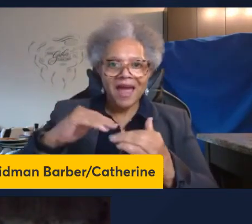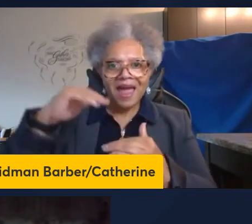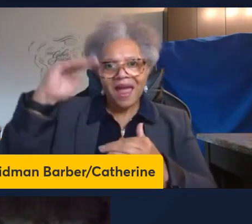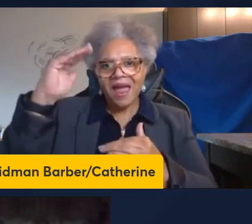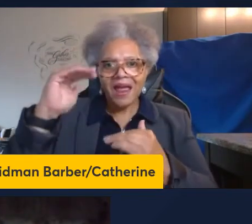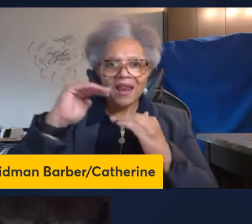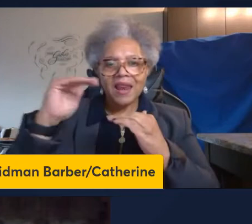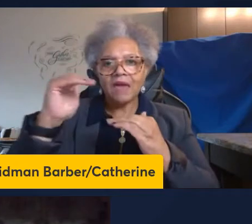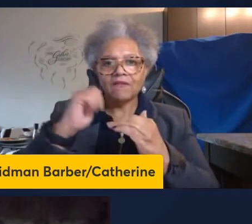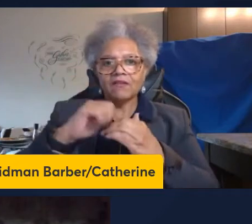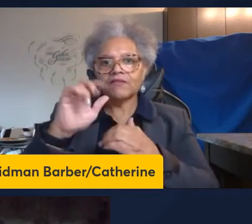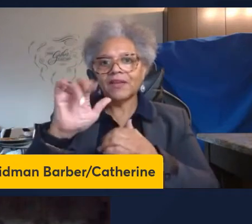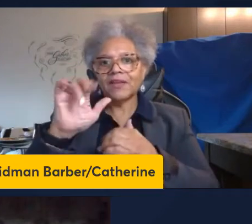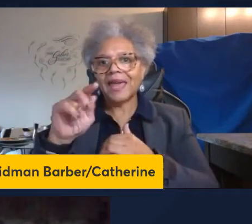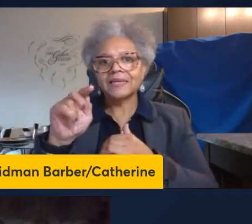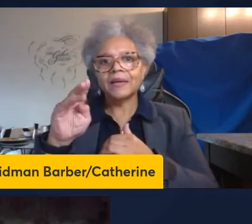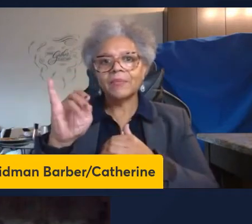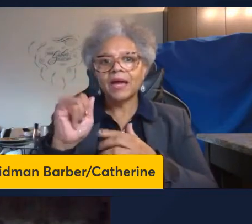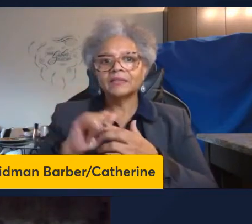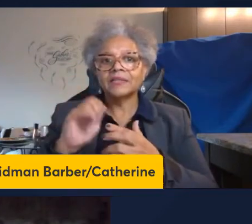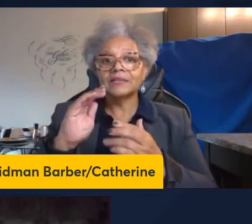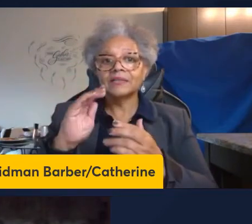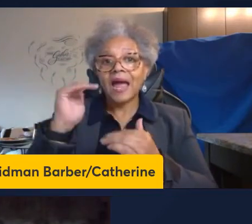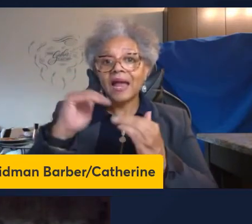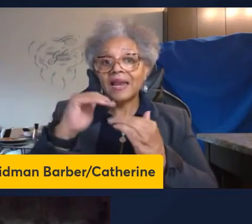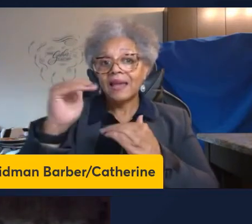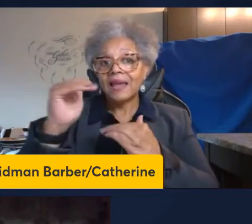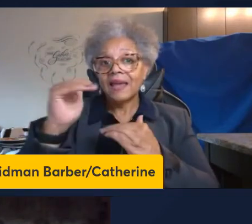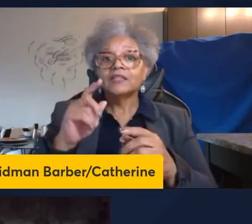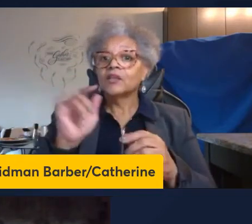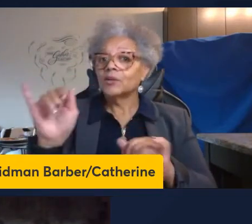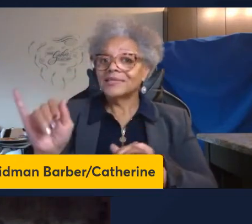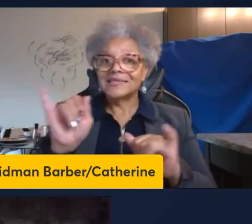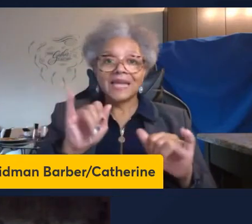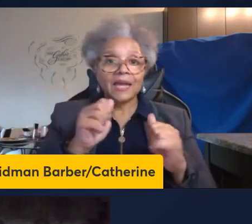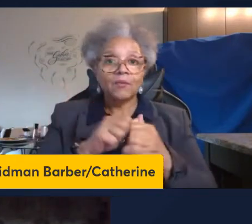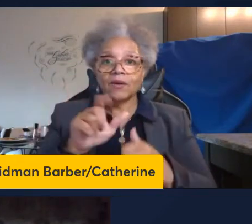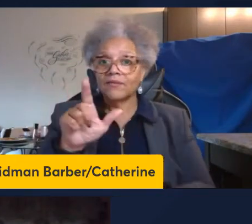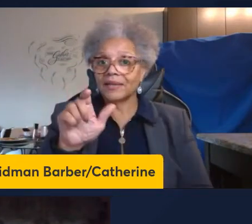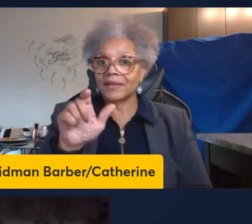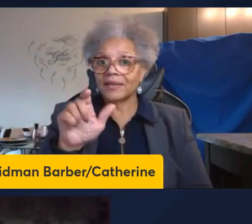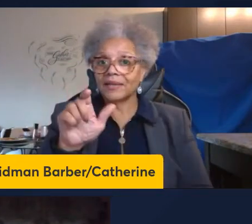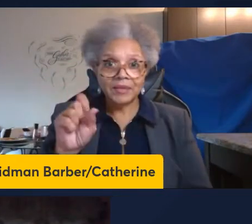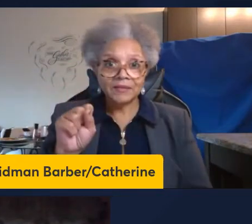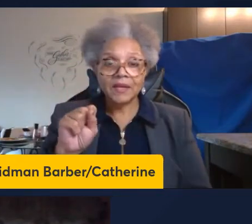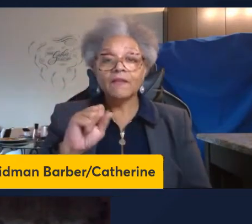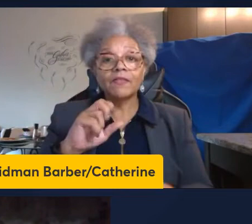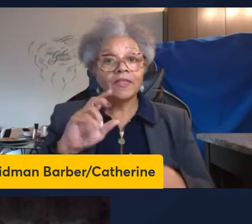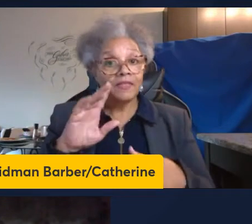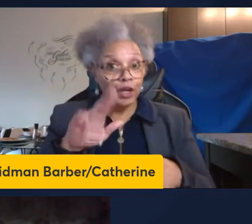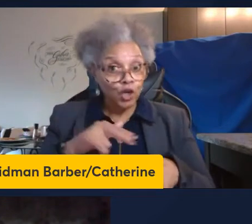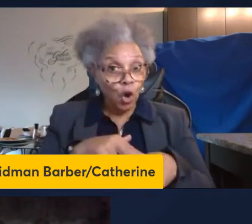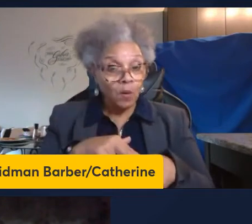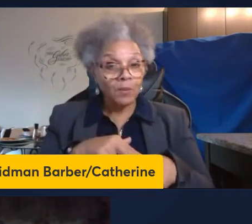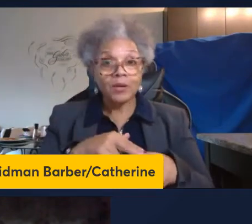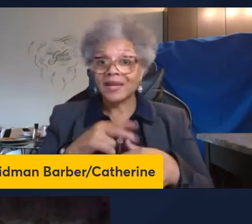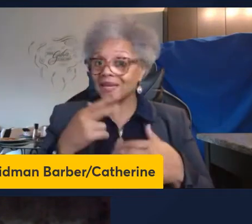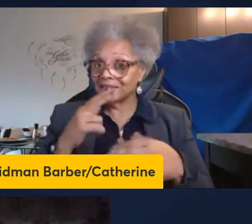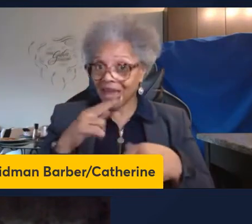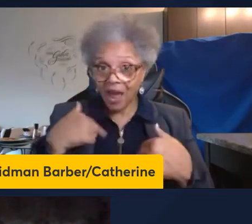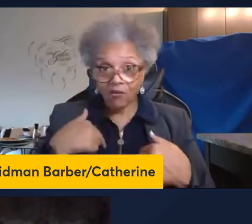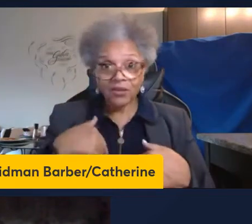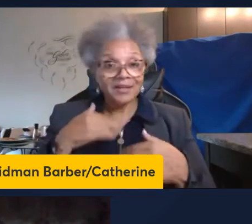right? And there's higher levels of antigen circulating. So we think it's the same thing with the lipids, that all these lipids are normal. It's healthy. It's healthy to have these antibodies